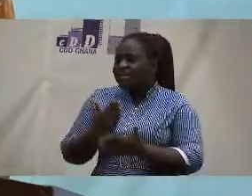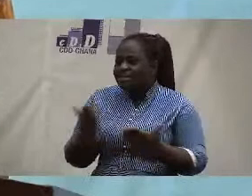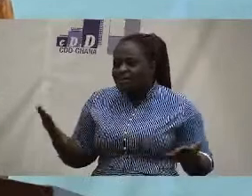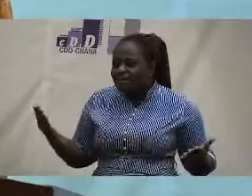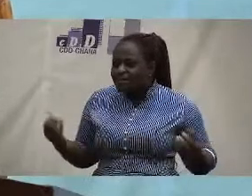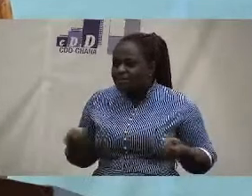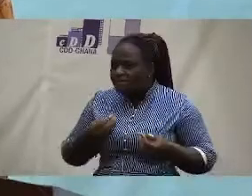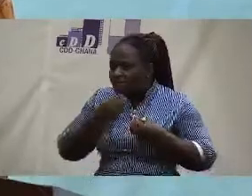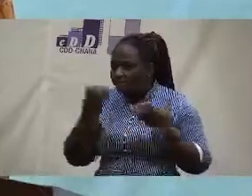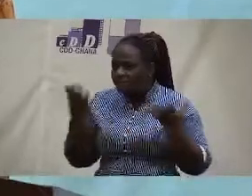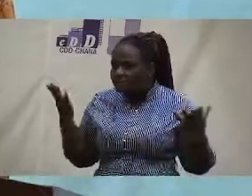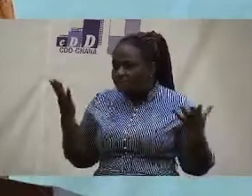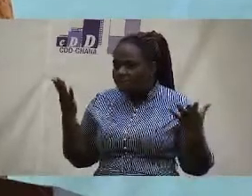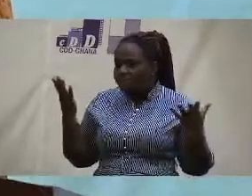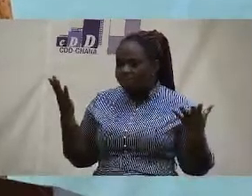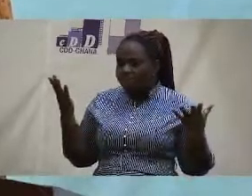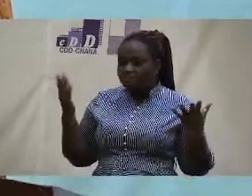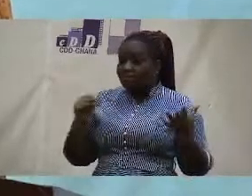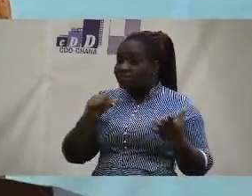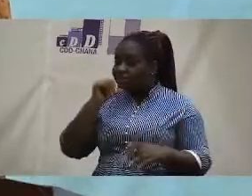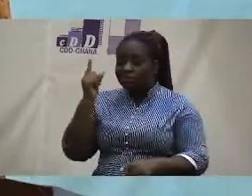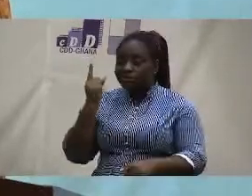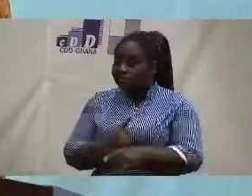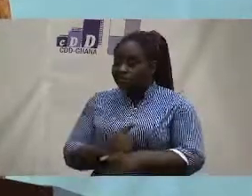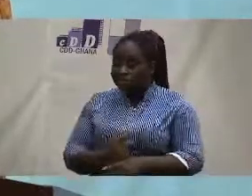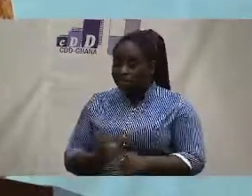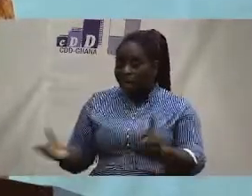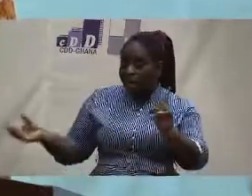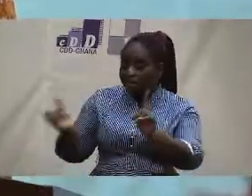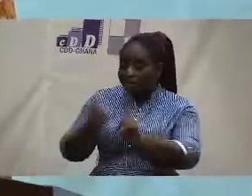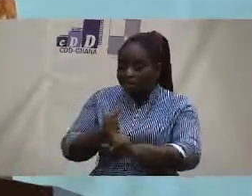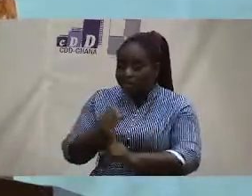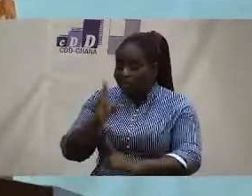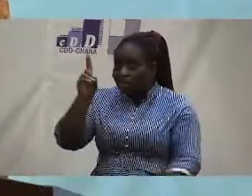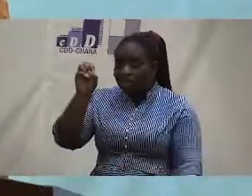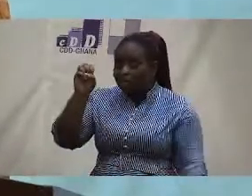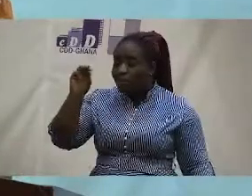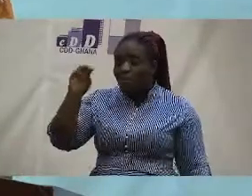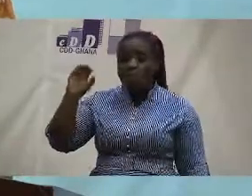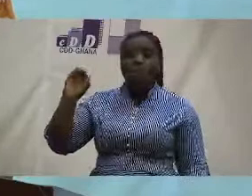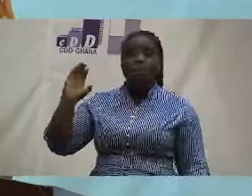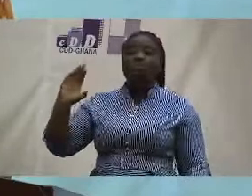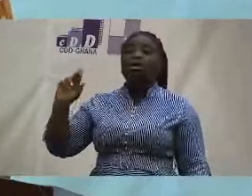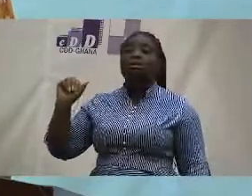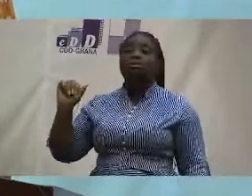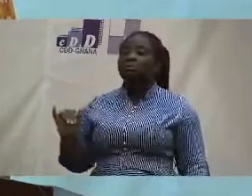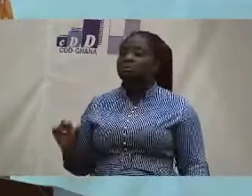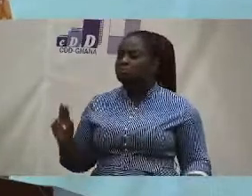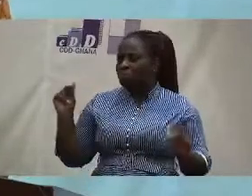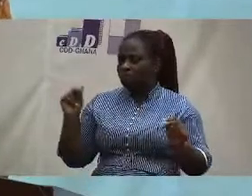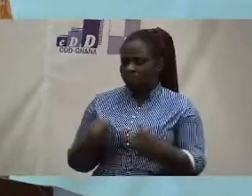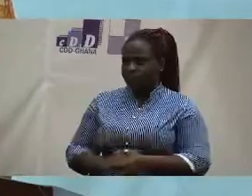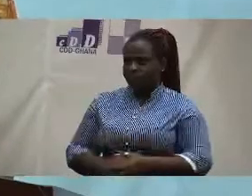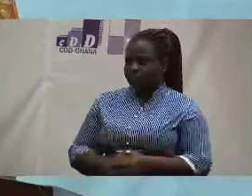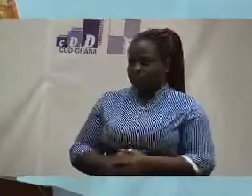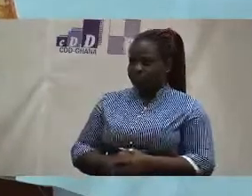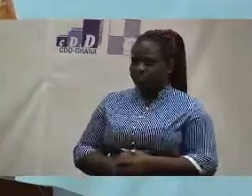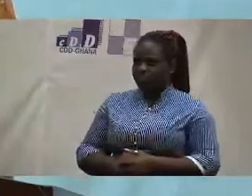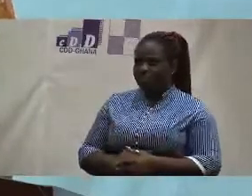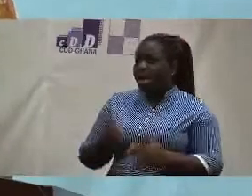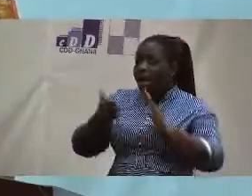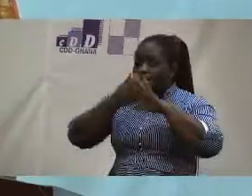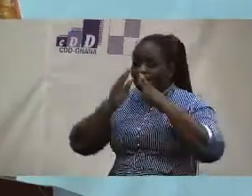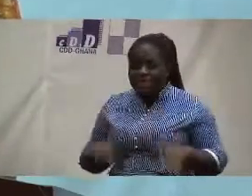information disorder is not just attacking democracy, the bedrock of all the work we do, either in peace and